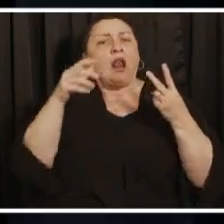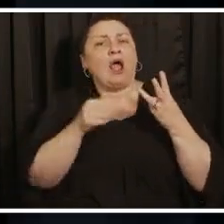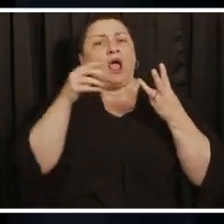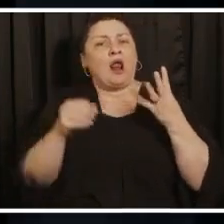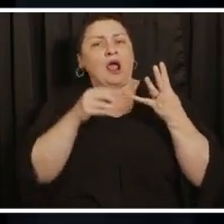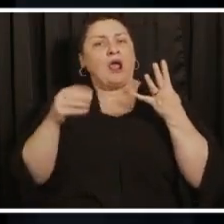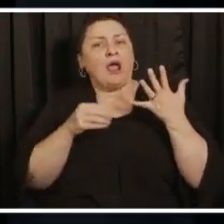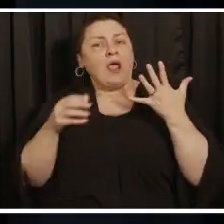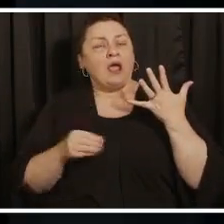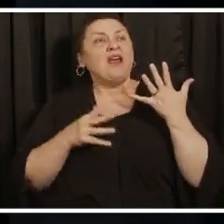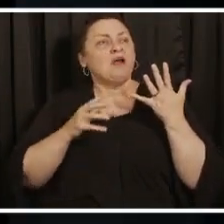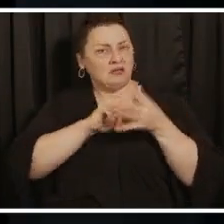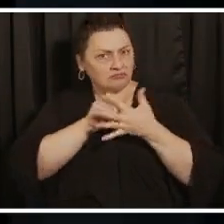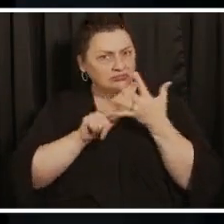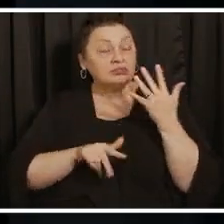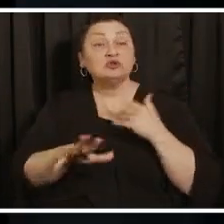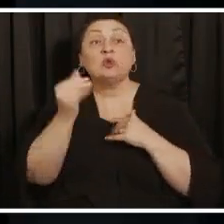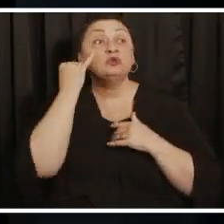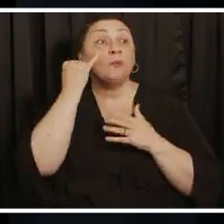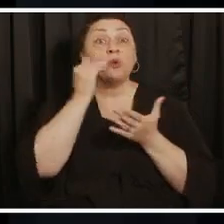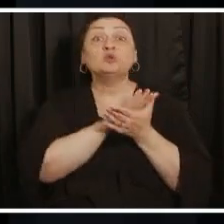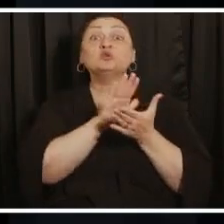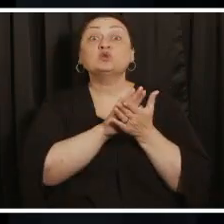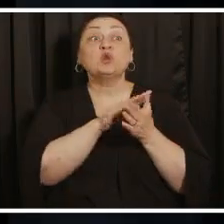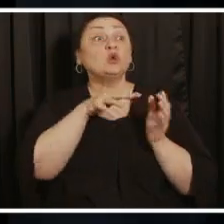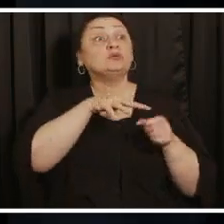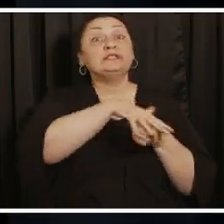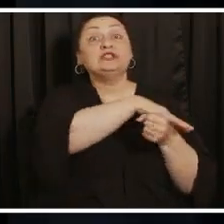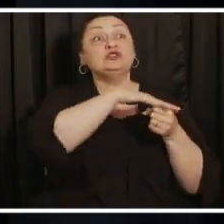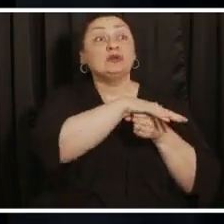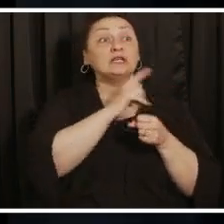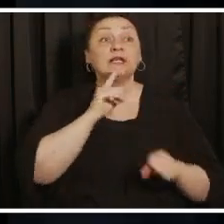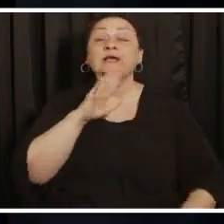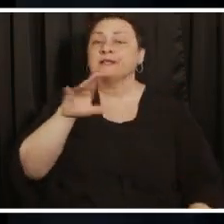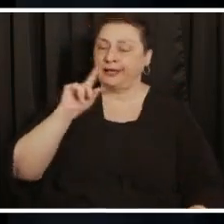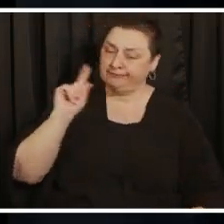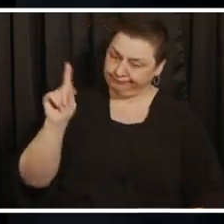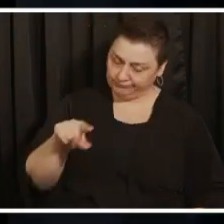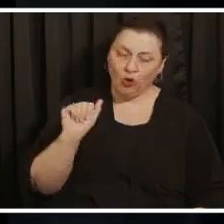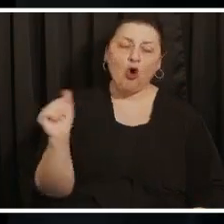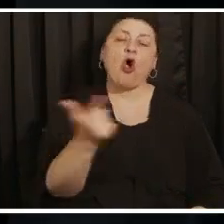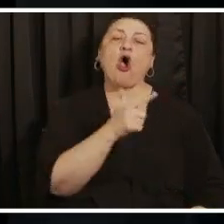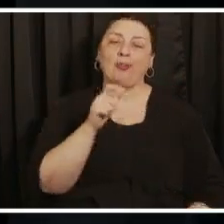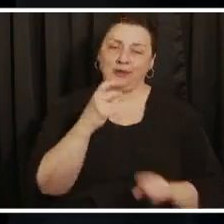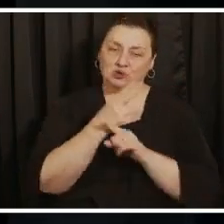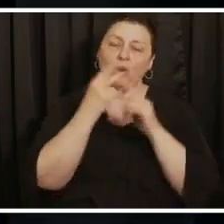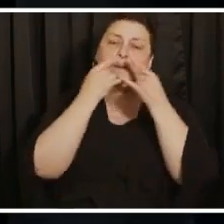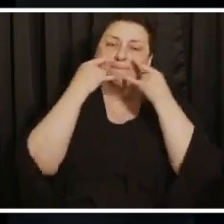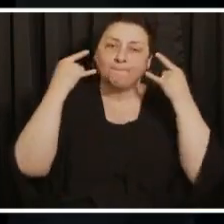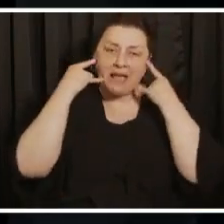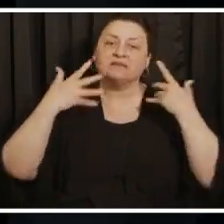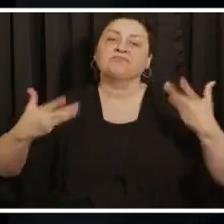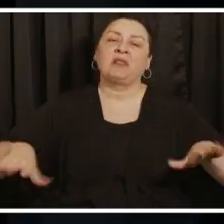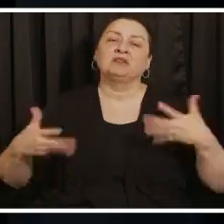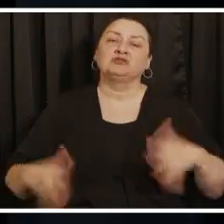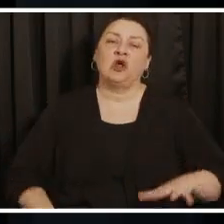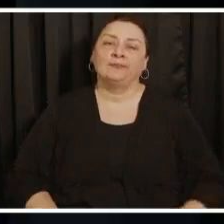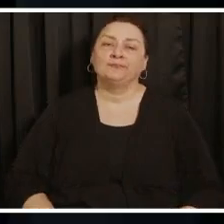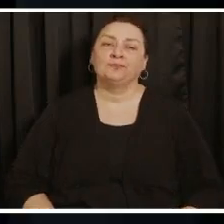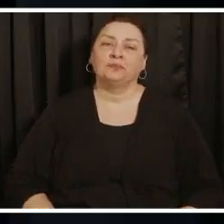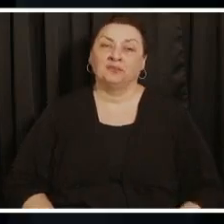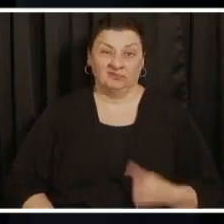throw everything else to the wind. So if a school district says everybody's wearing a mask, but there's nothing else we're doing, that does not